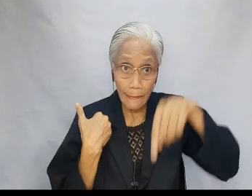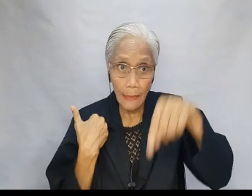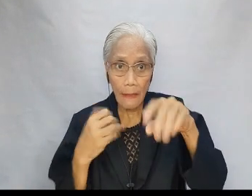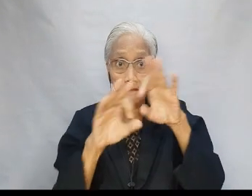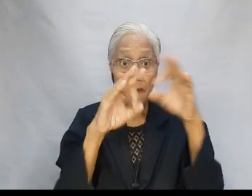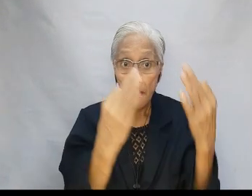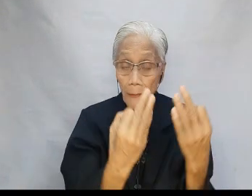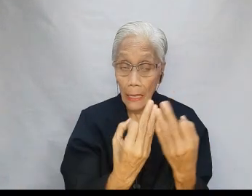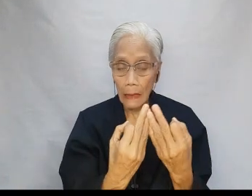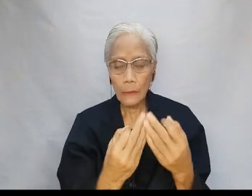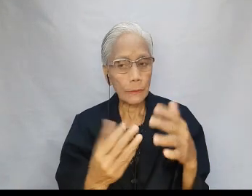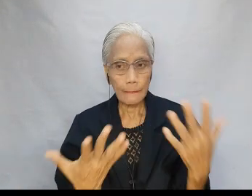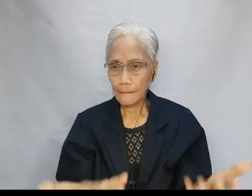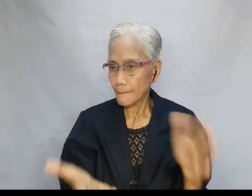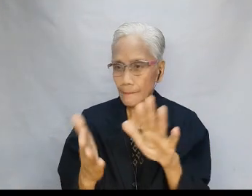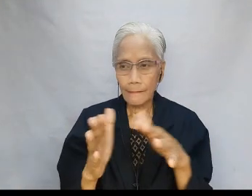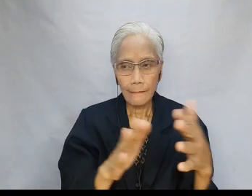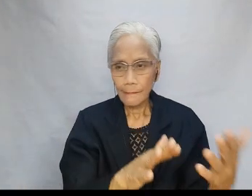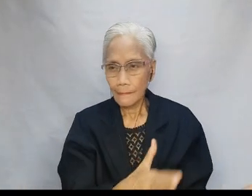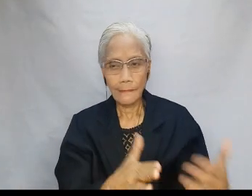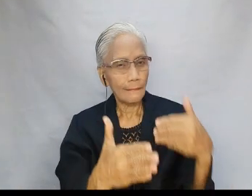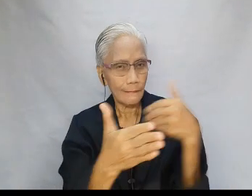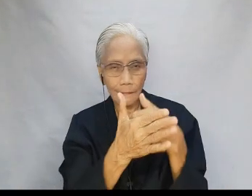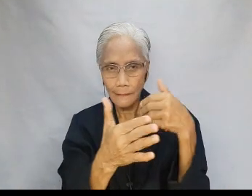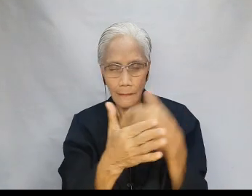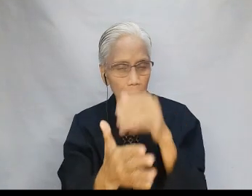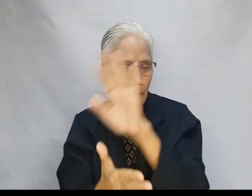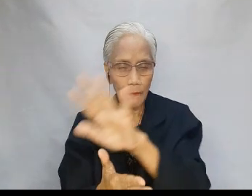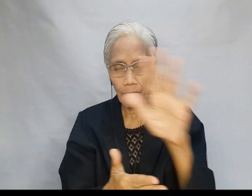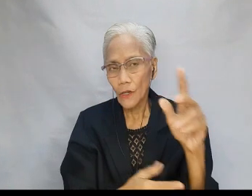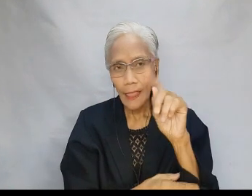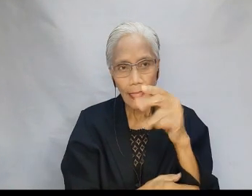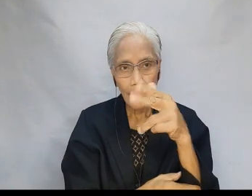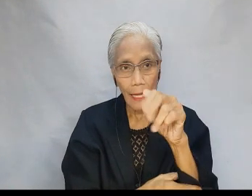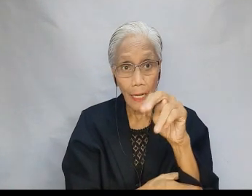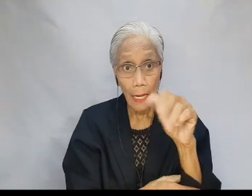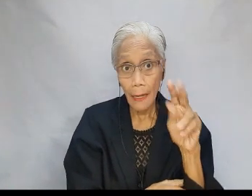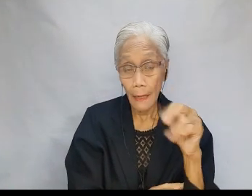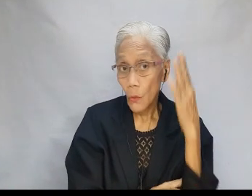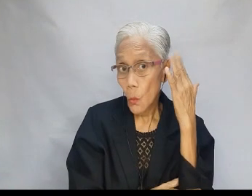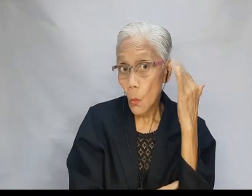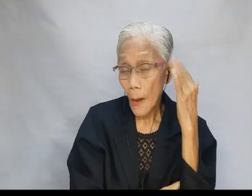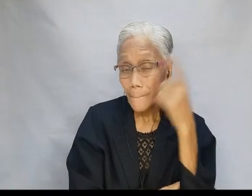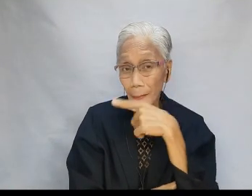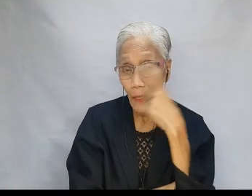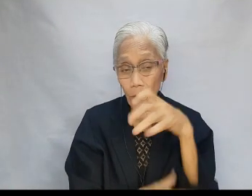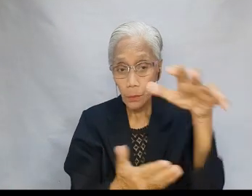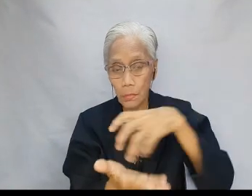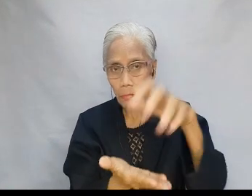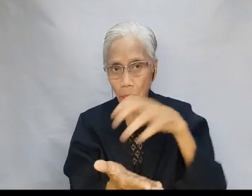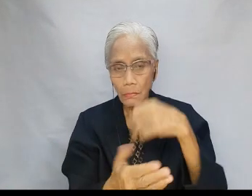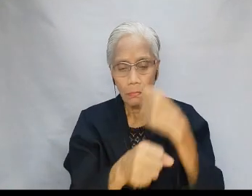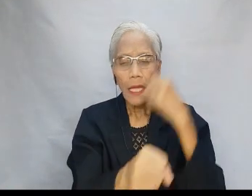family member, death in your relationship is by the doorstep of your tahanan. Why?